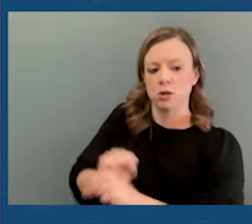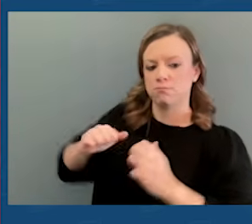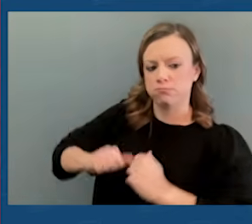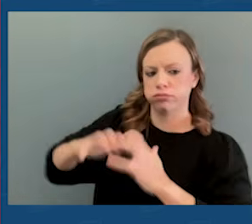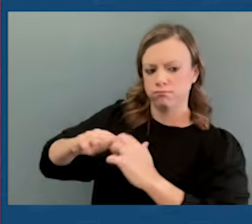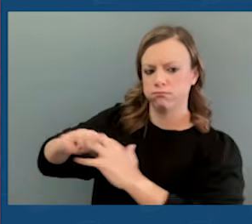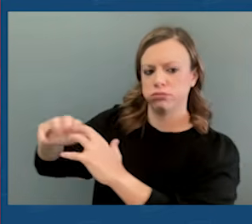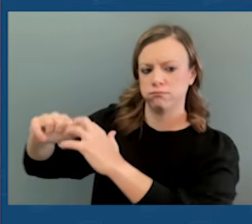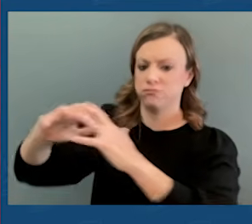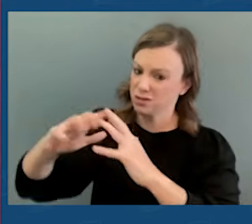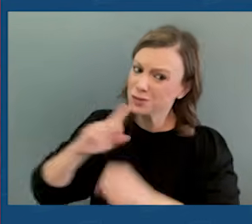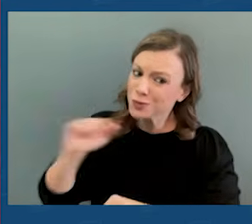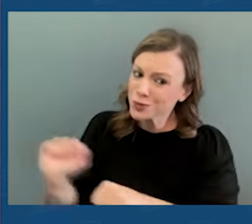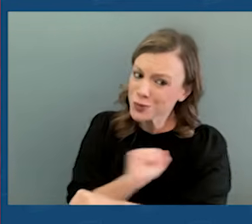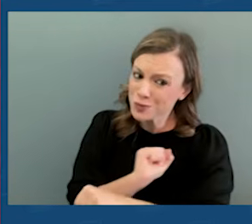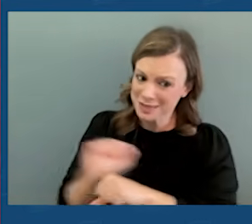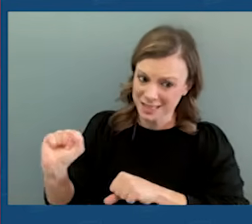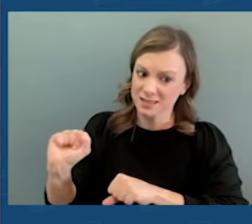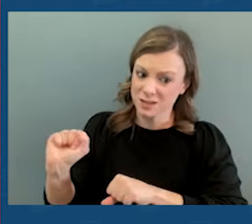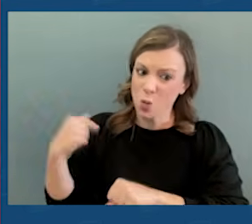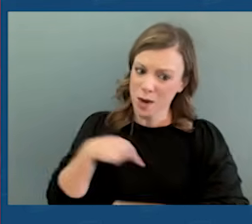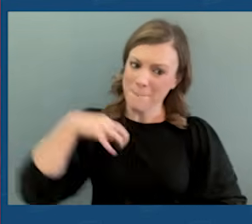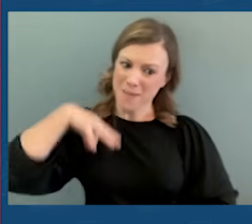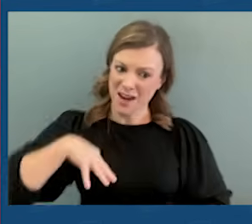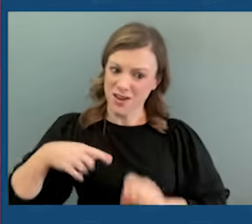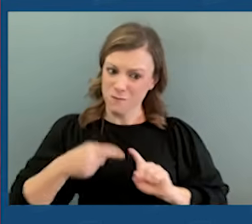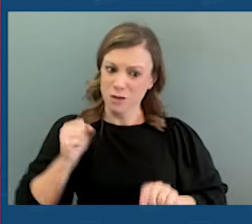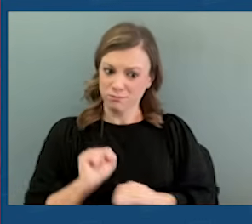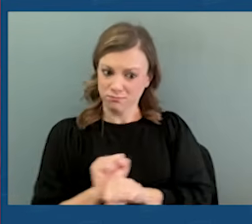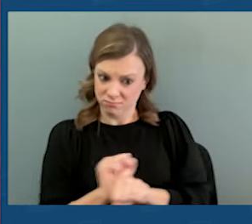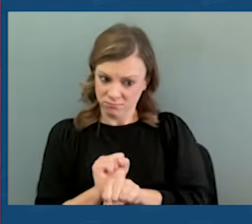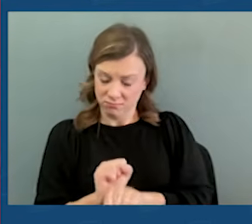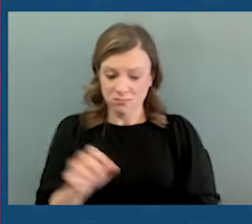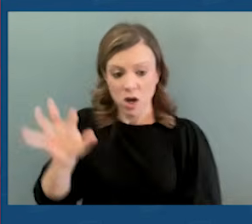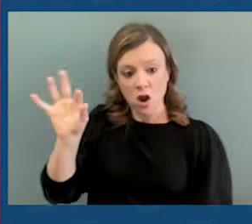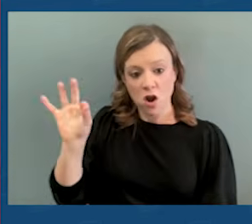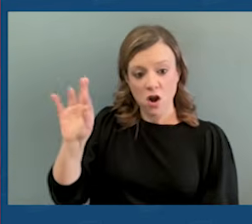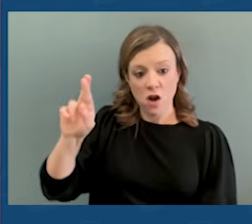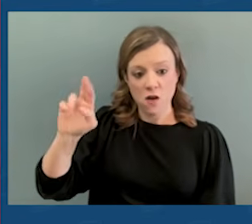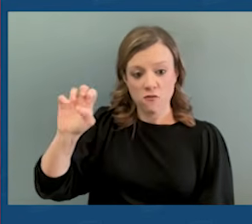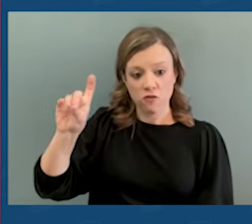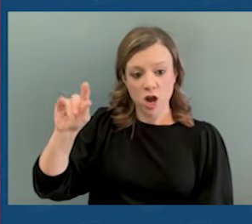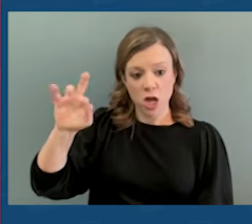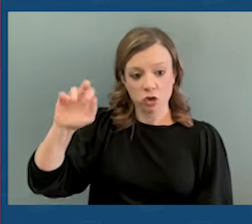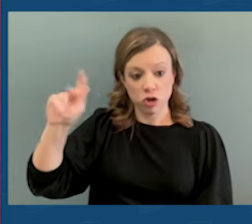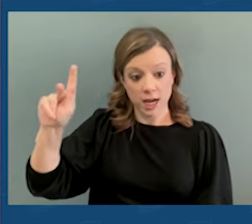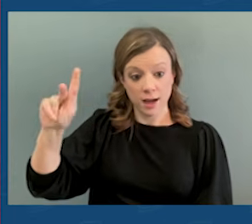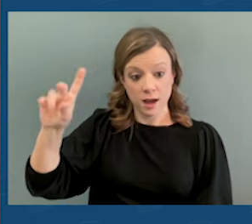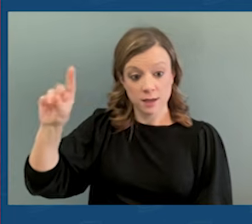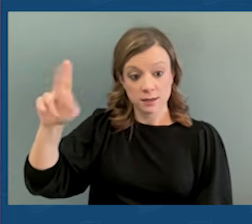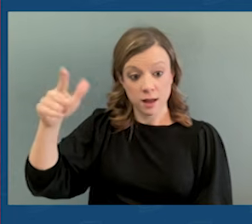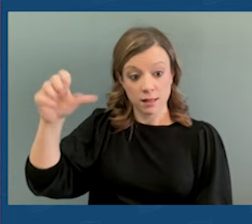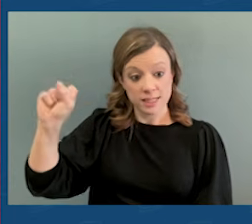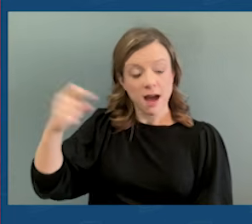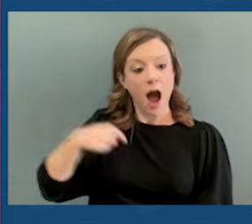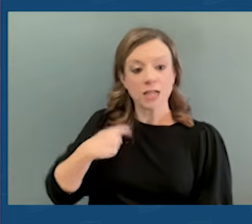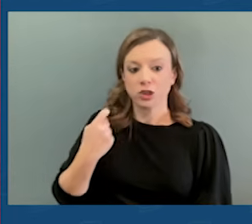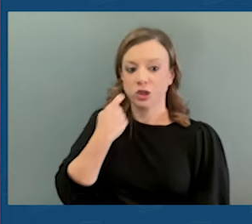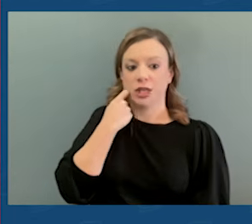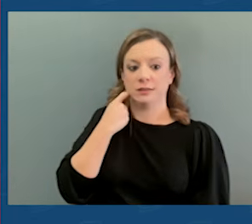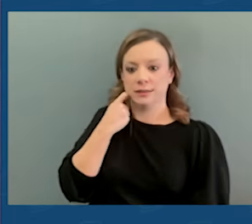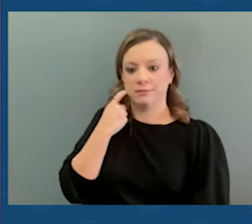1847, Frederick Douglass, and I just left his exhibit moments ago. You should go visit this to see his